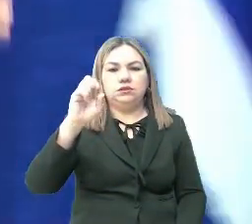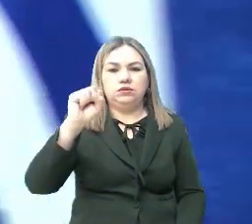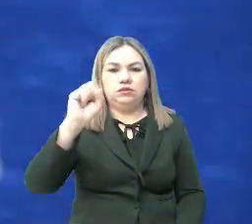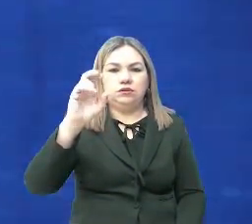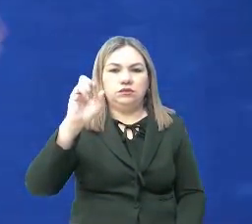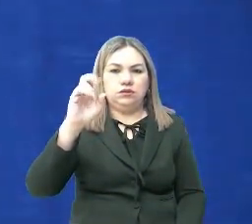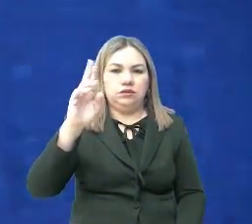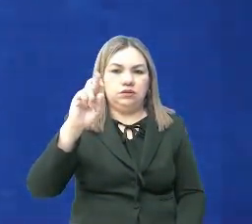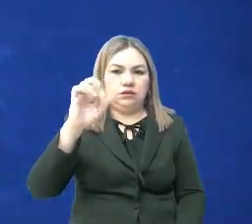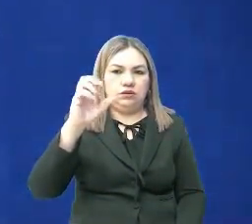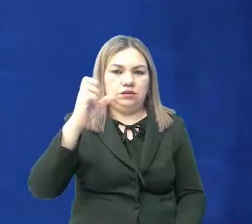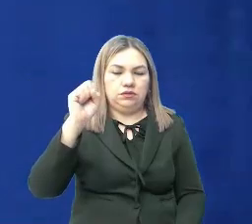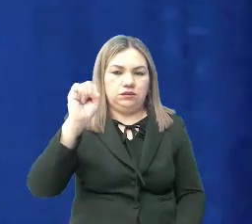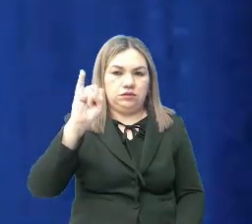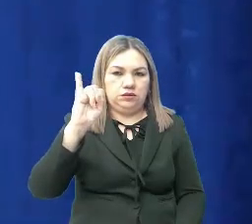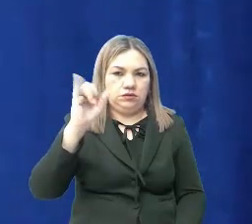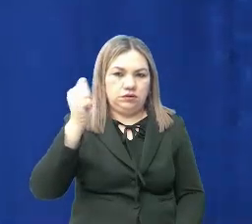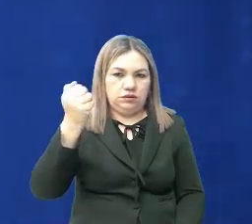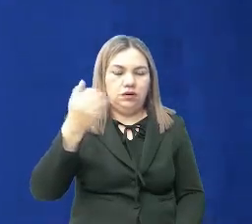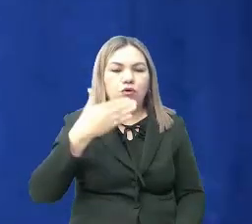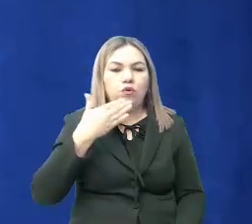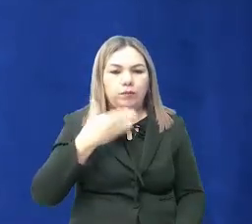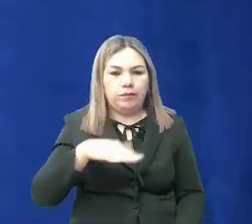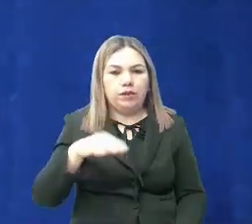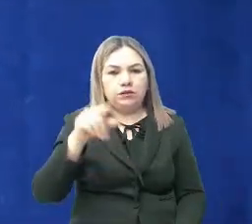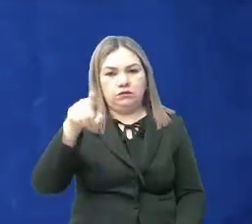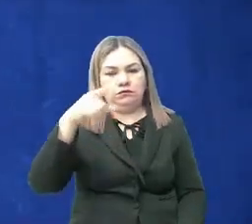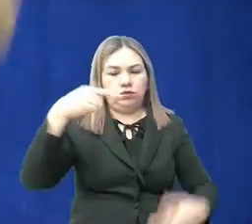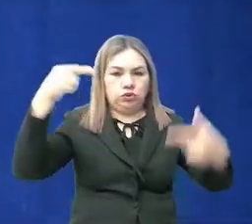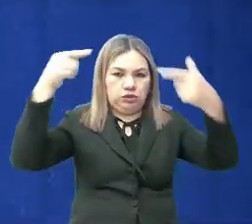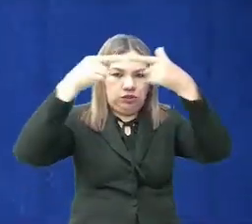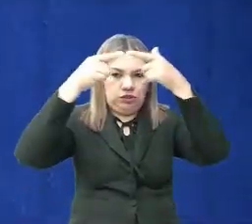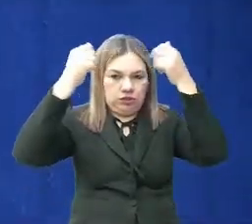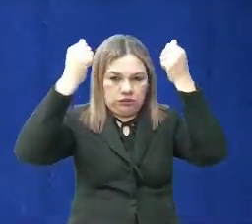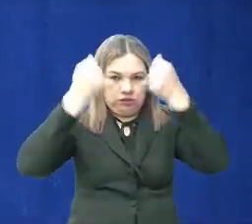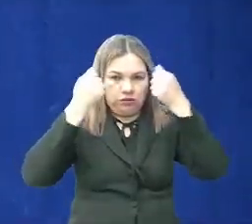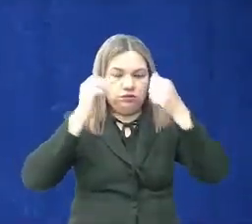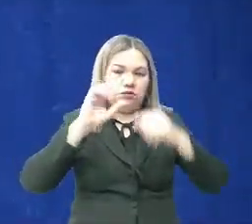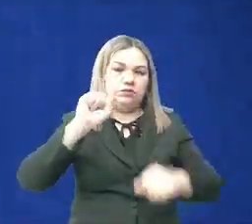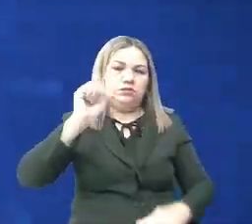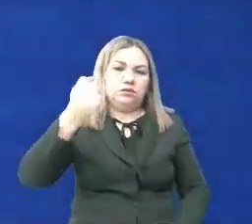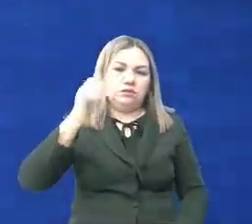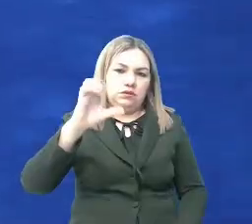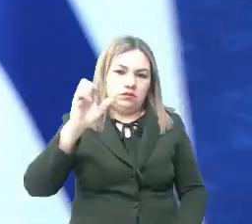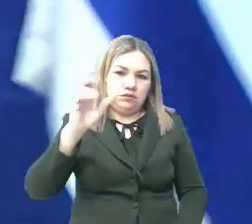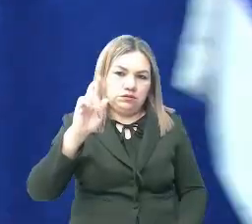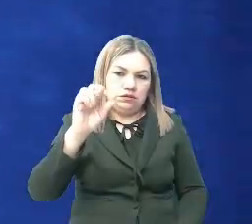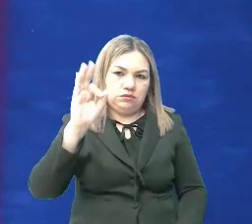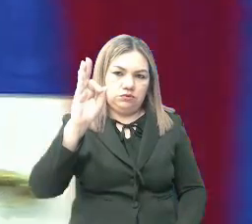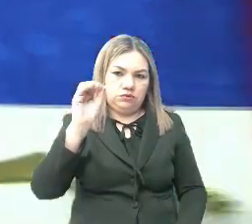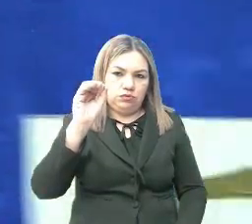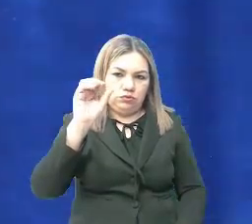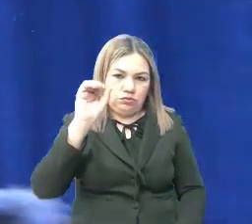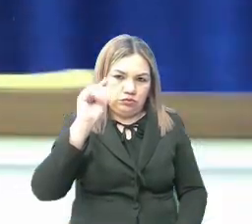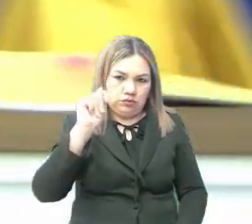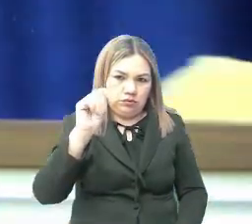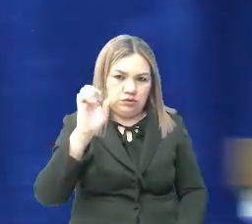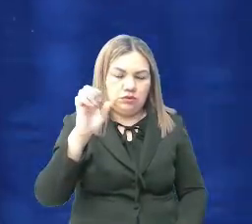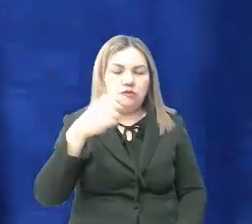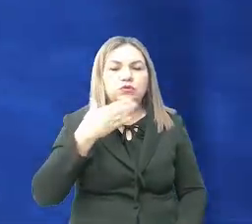changes the mentality and you start understanding that you're judge. You also understand that you're